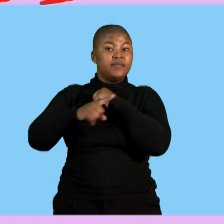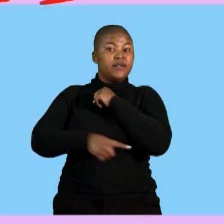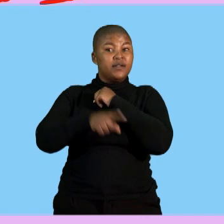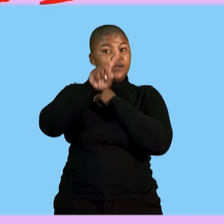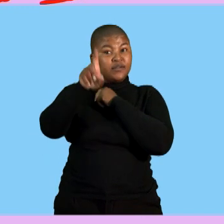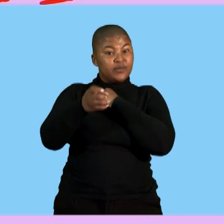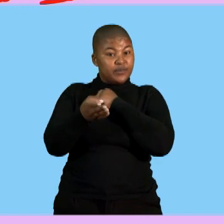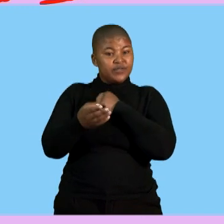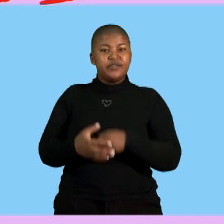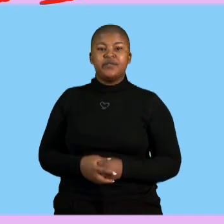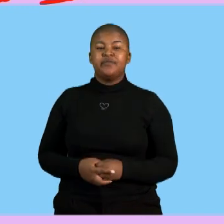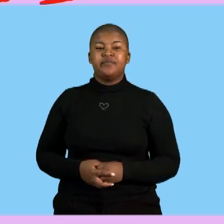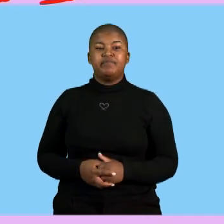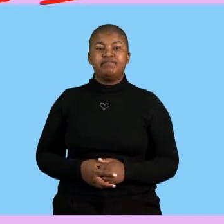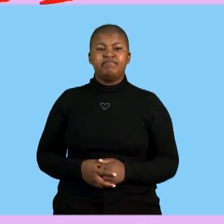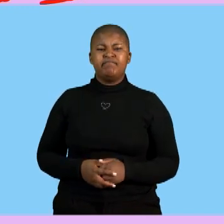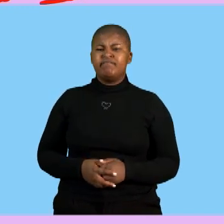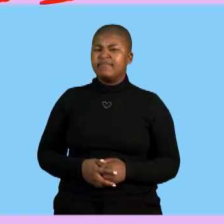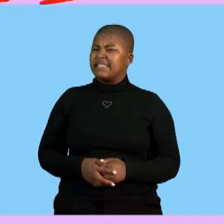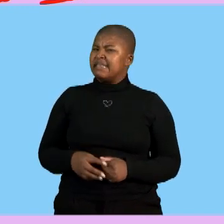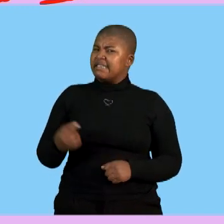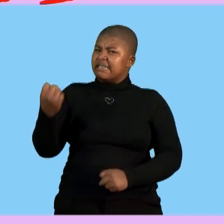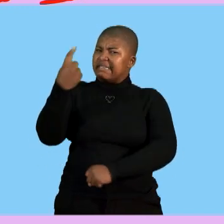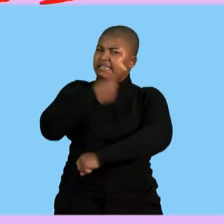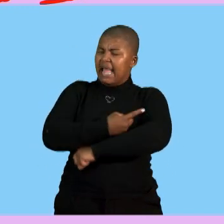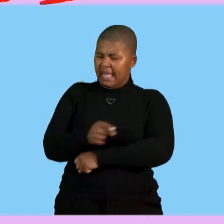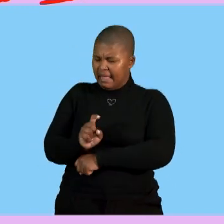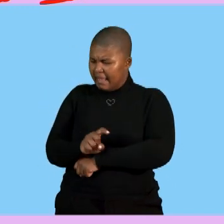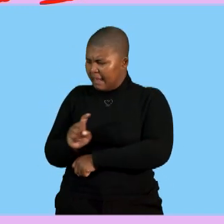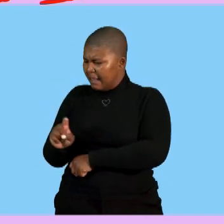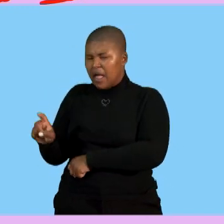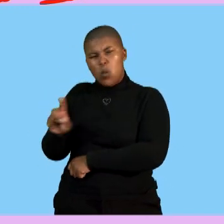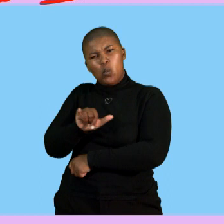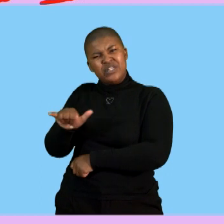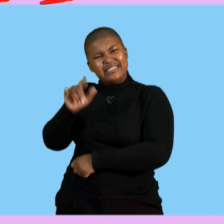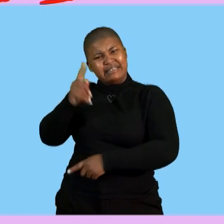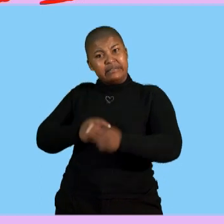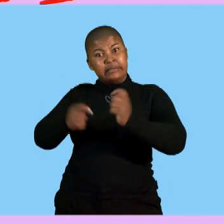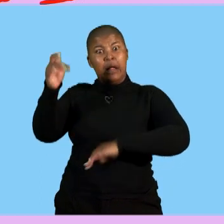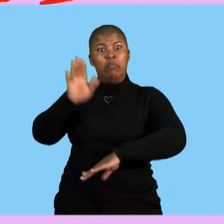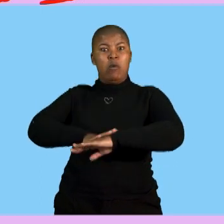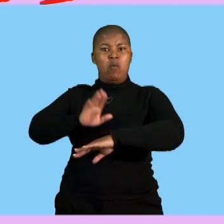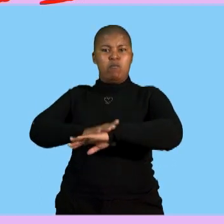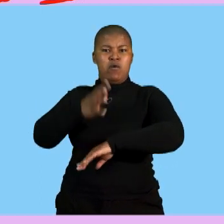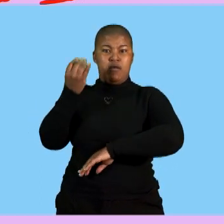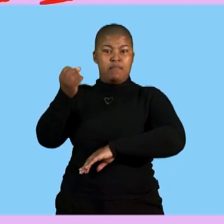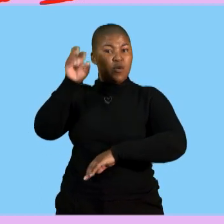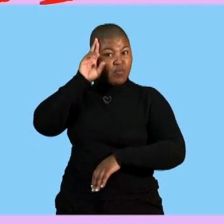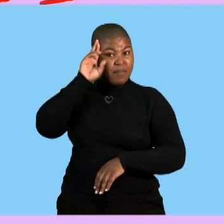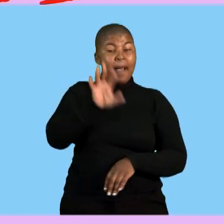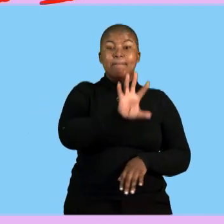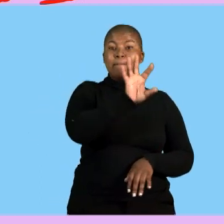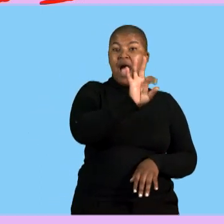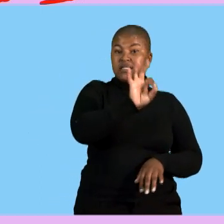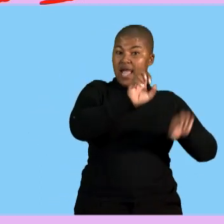The last question. On which day was the highest number of necklaces sold? So Monday